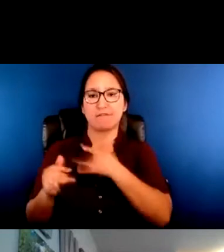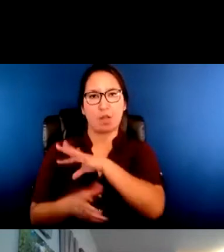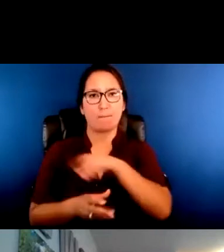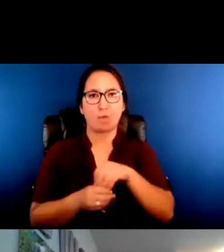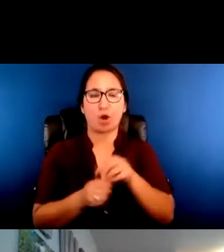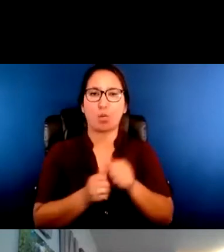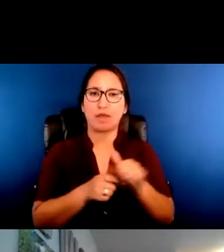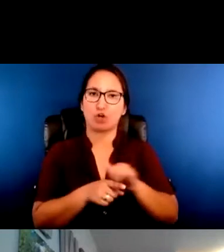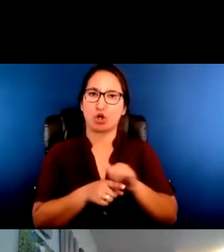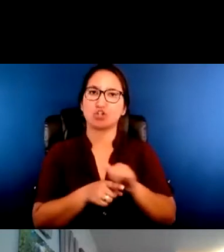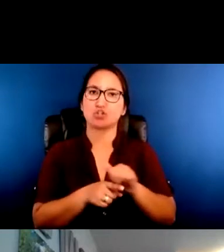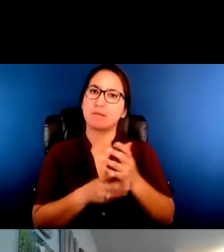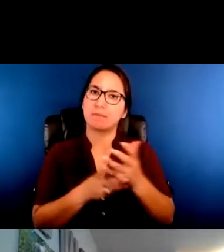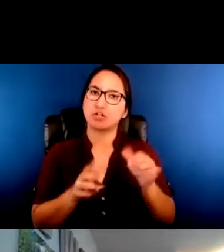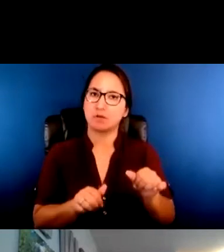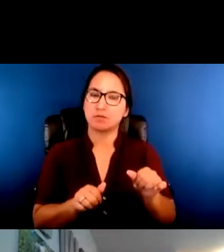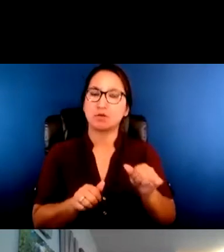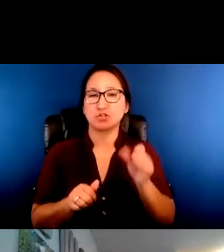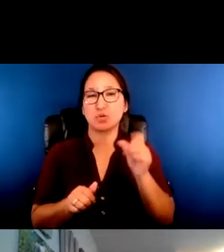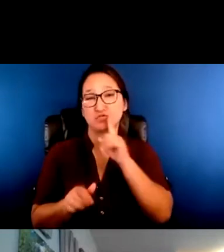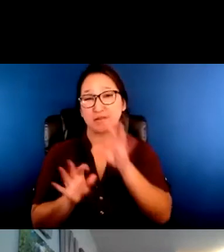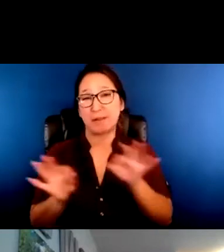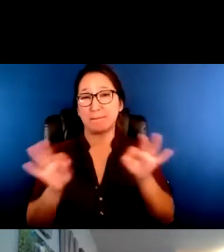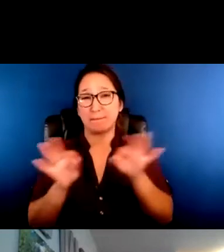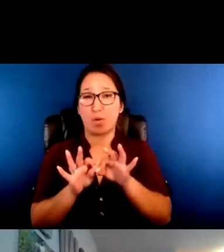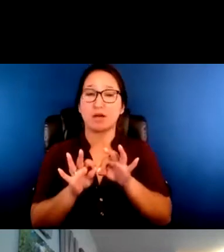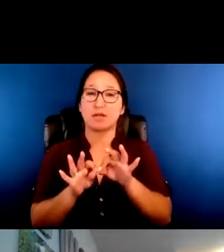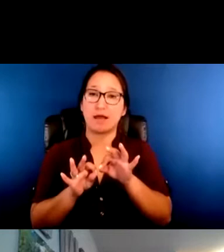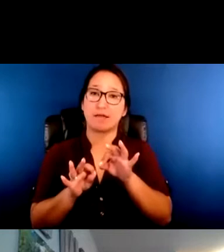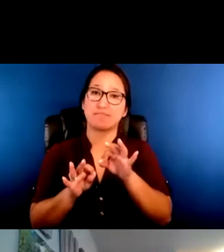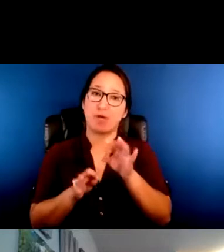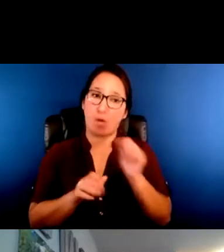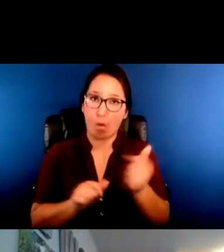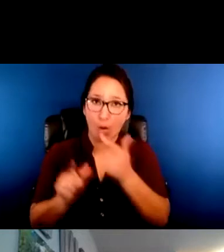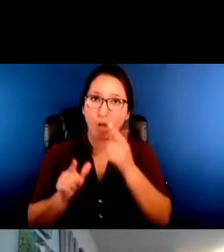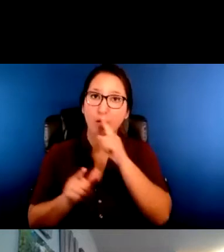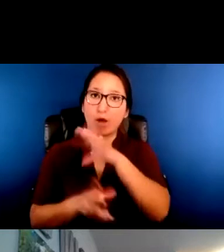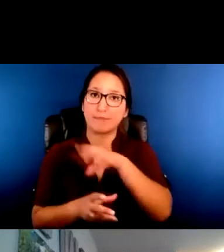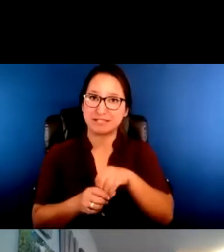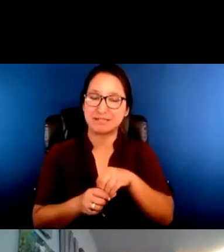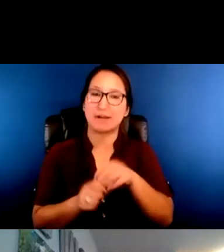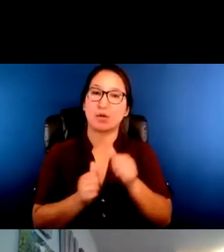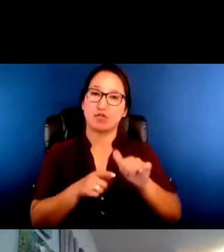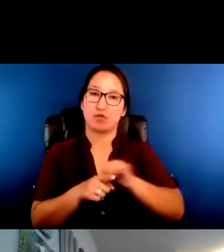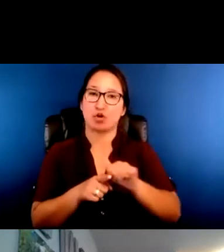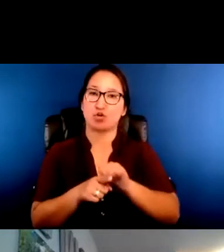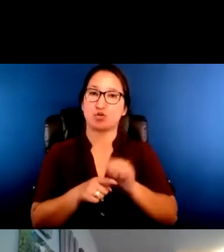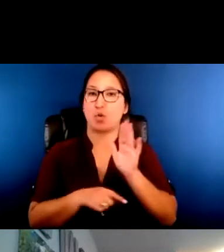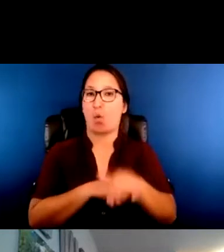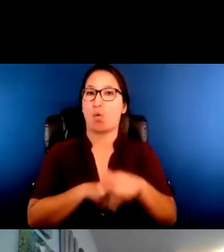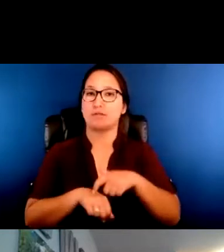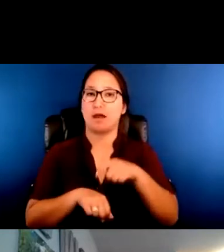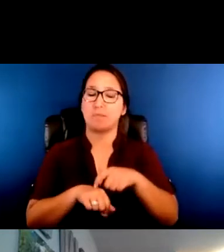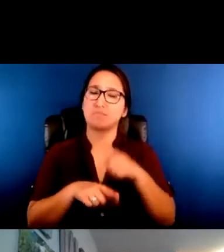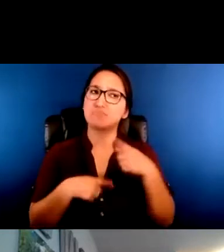important that they're actually participating the whole time in the rehearsal. By and large, I think it's been pretty successful.